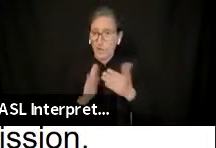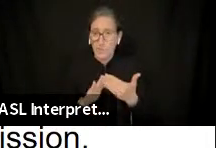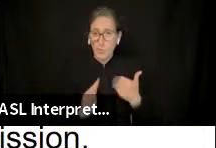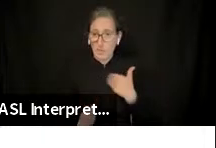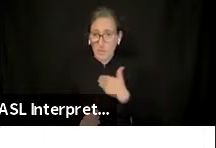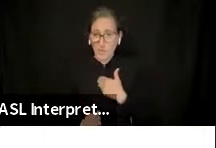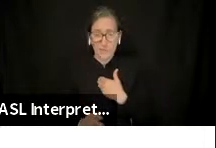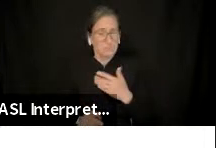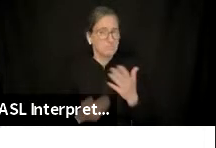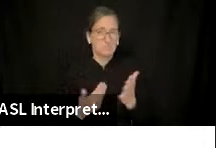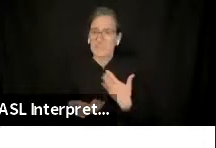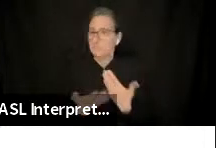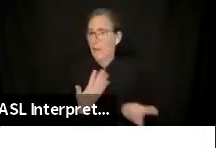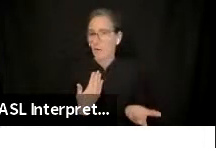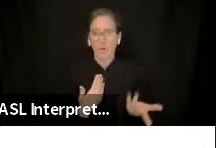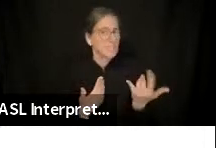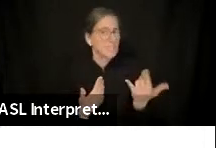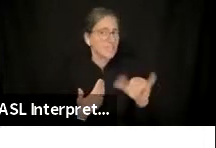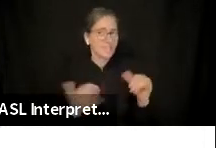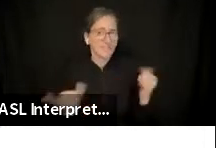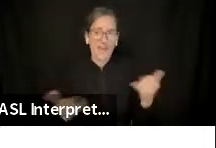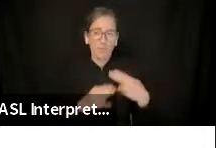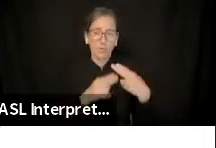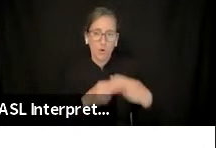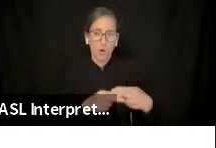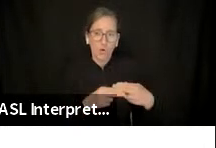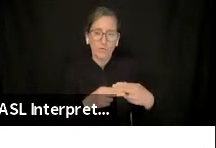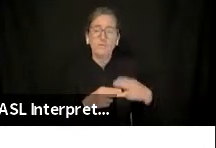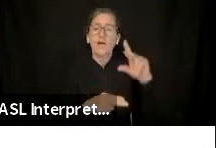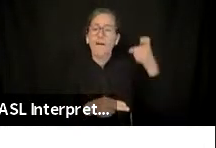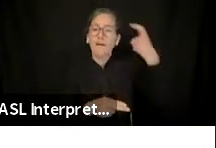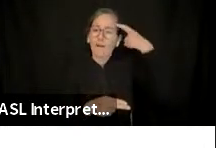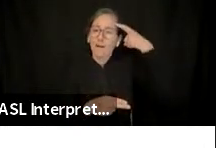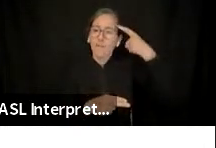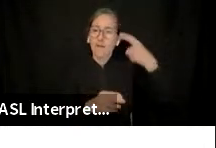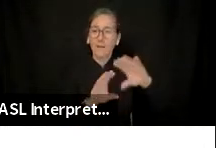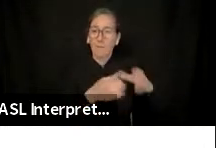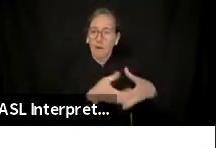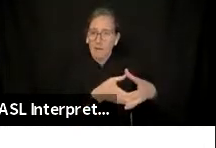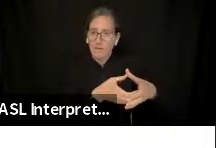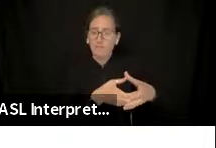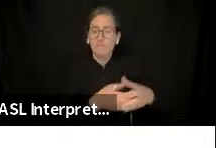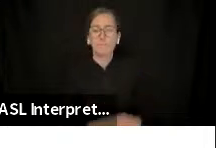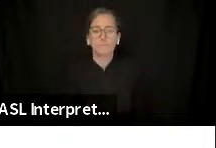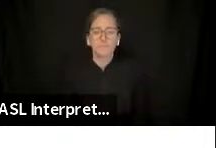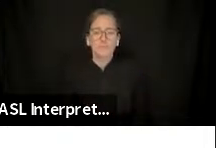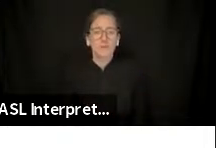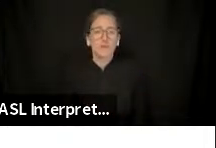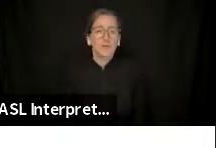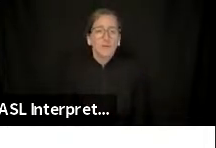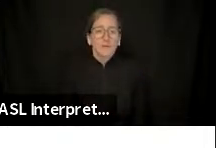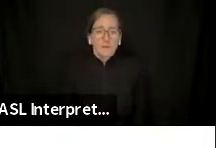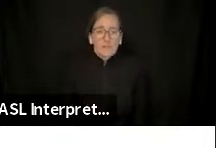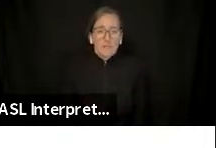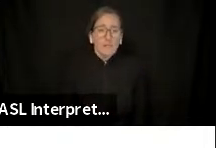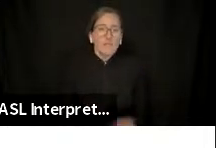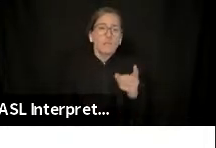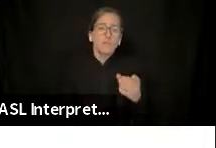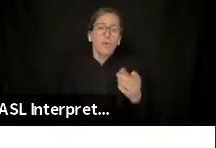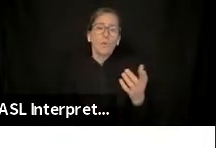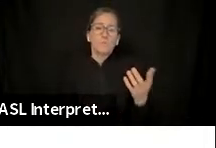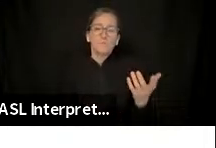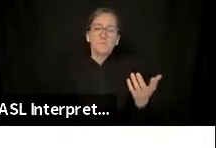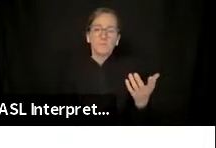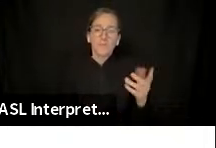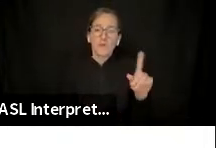body. Shelly already went over these other committees. The question comes up